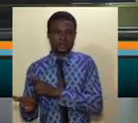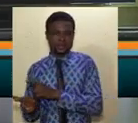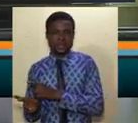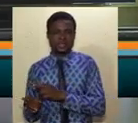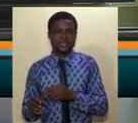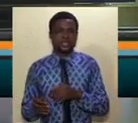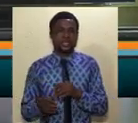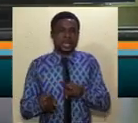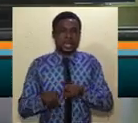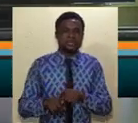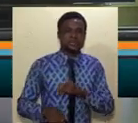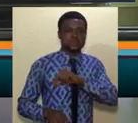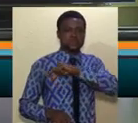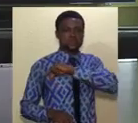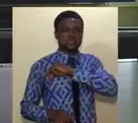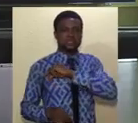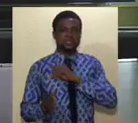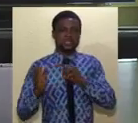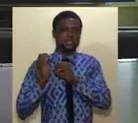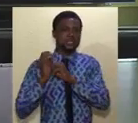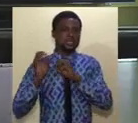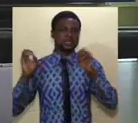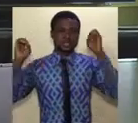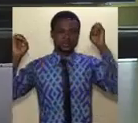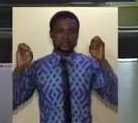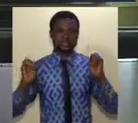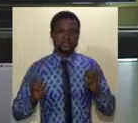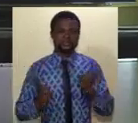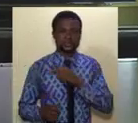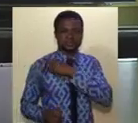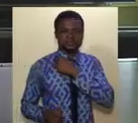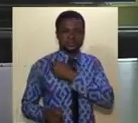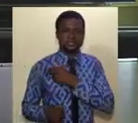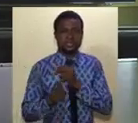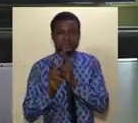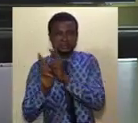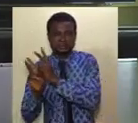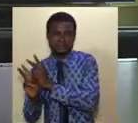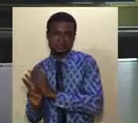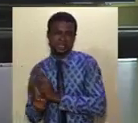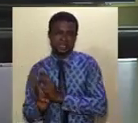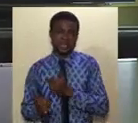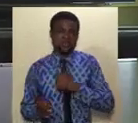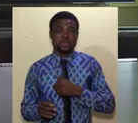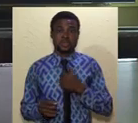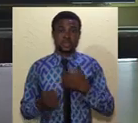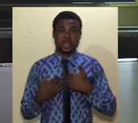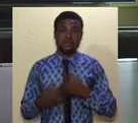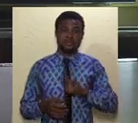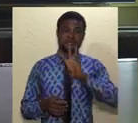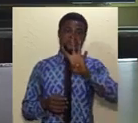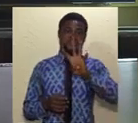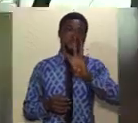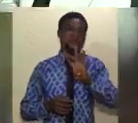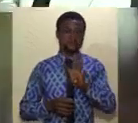good quality education, rights to medical care, and of course you have like 4 basket